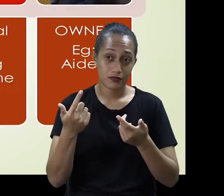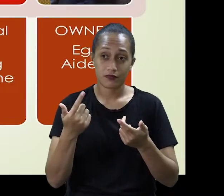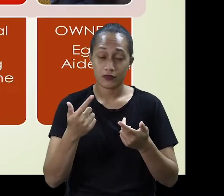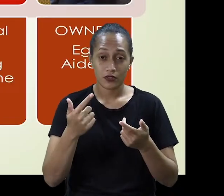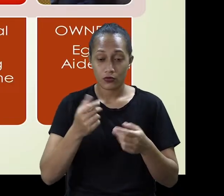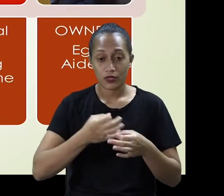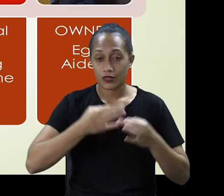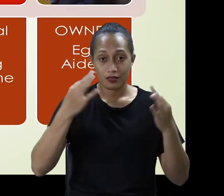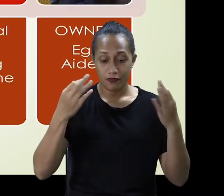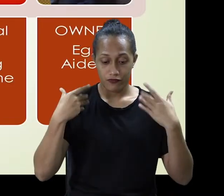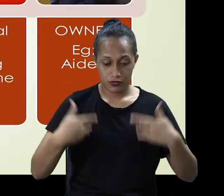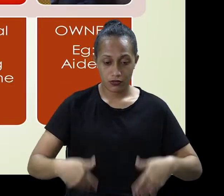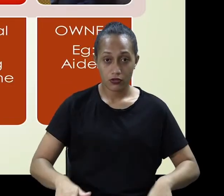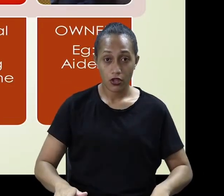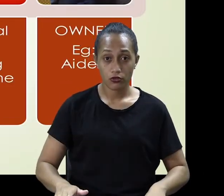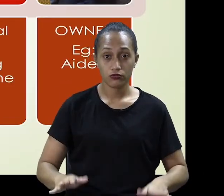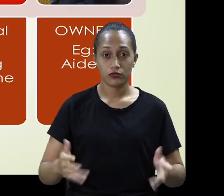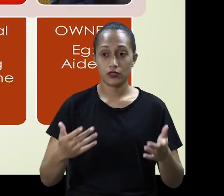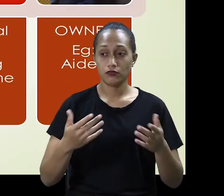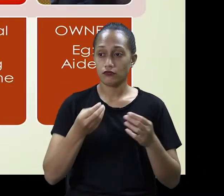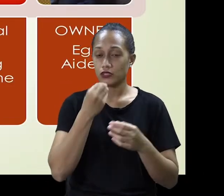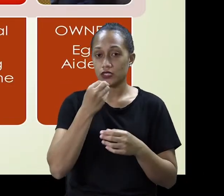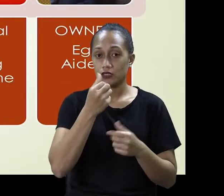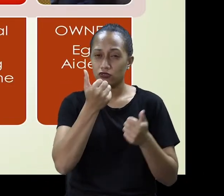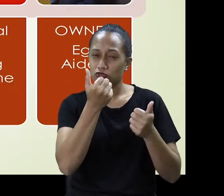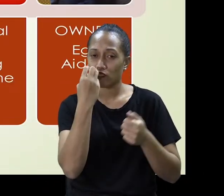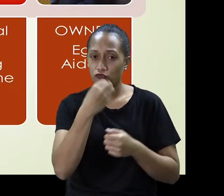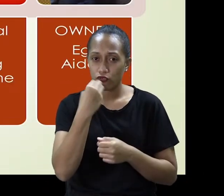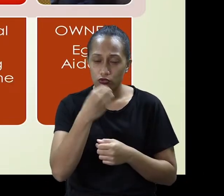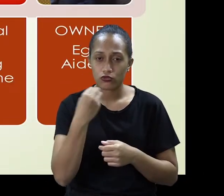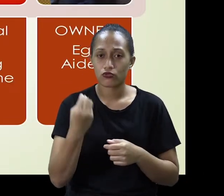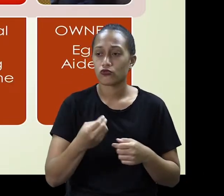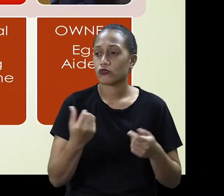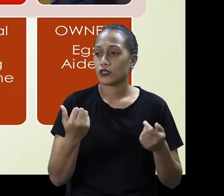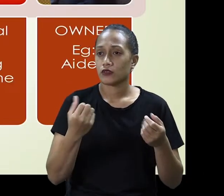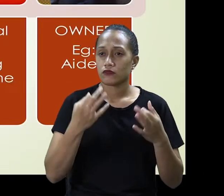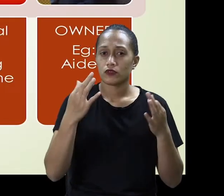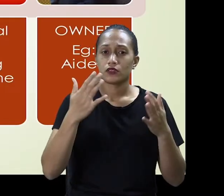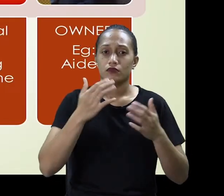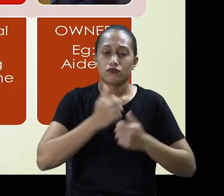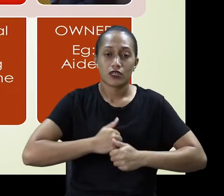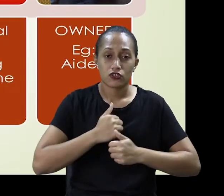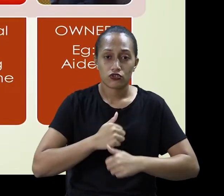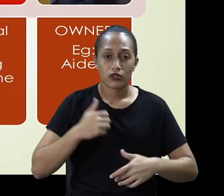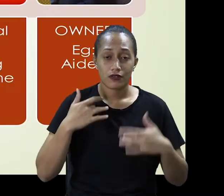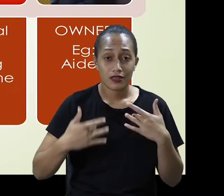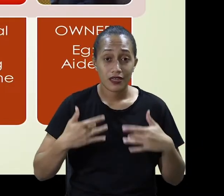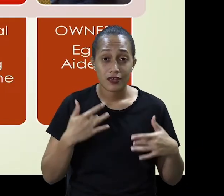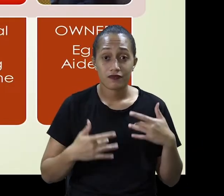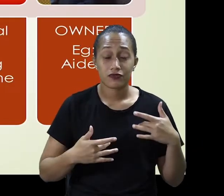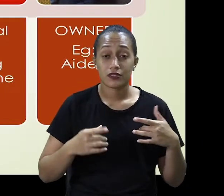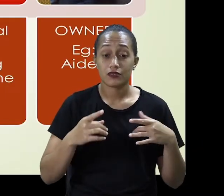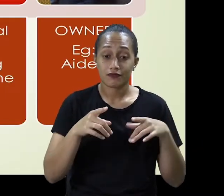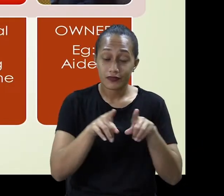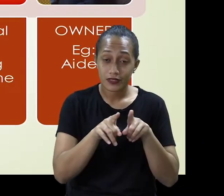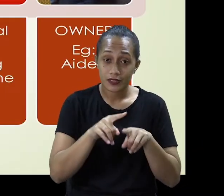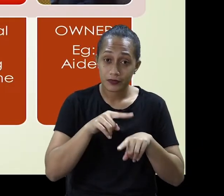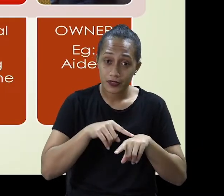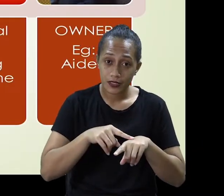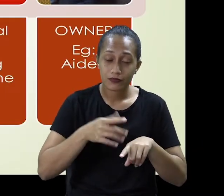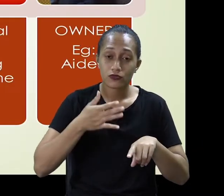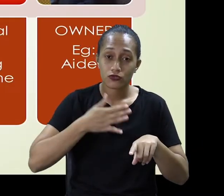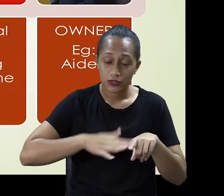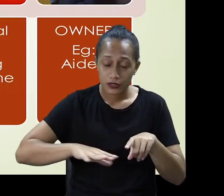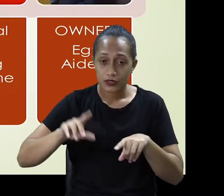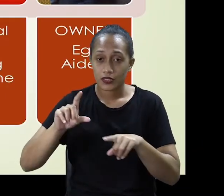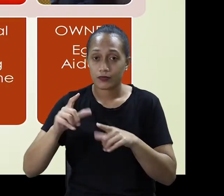plantation of my own. Looking at the diagram here of the four factors of production, These are the factors that I should have